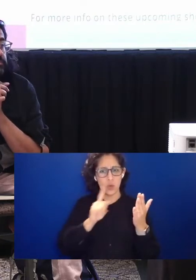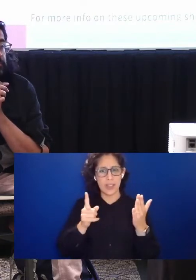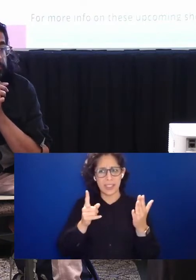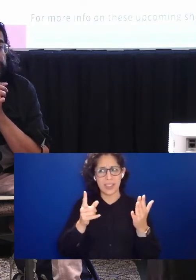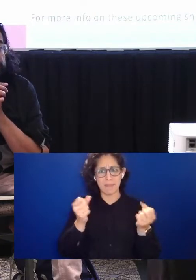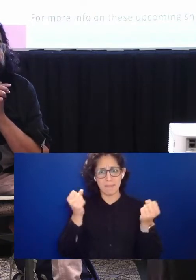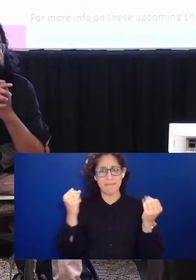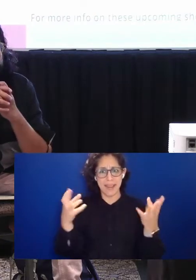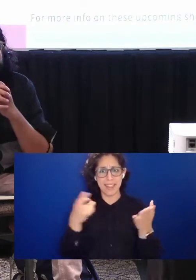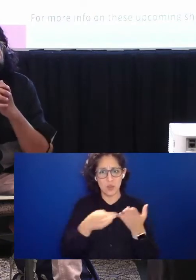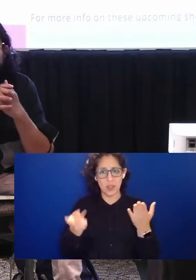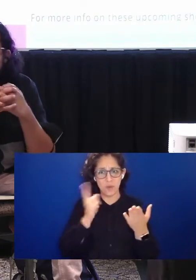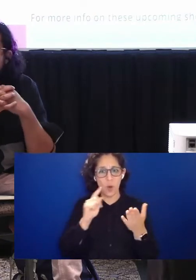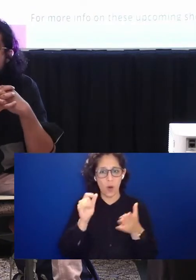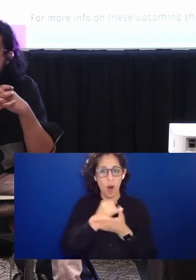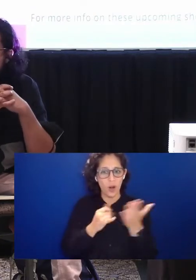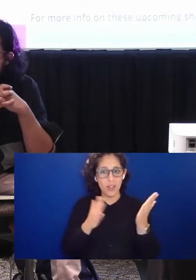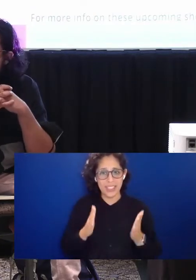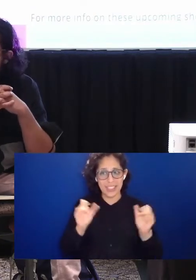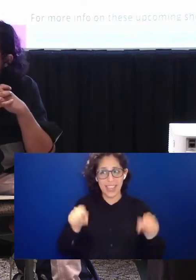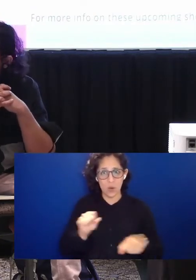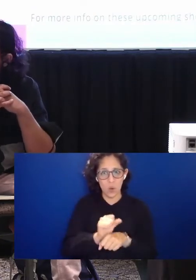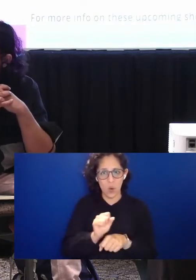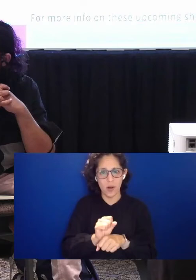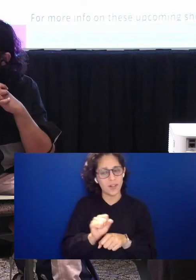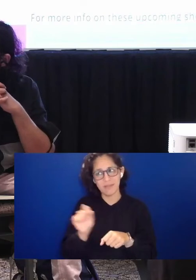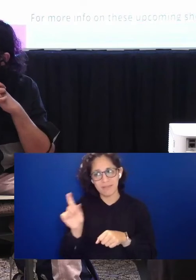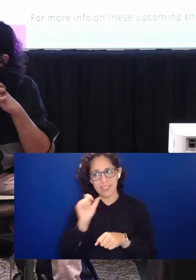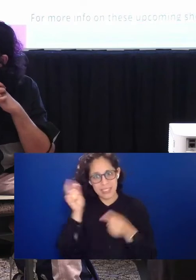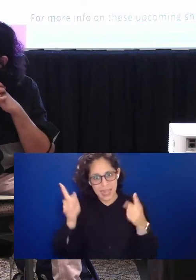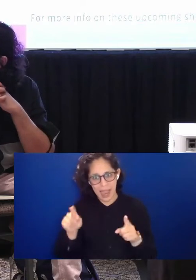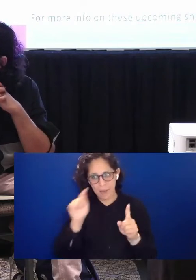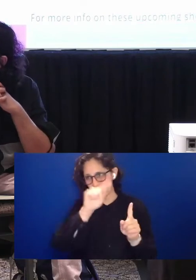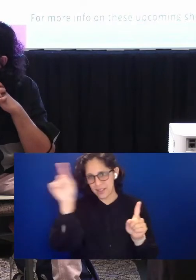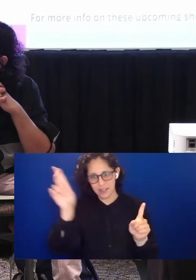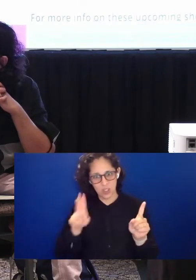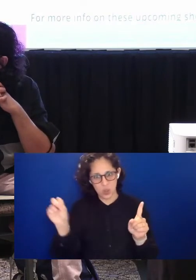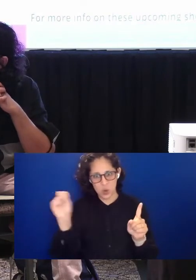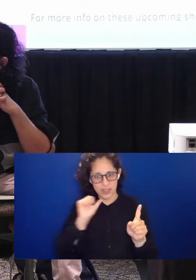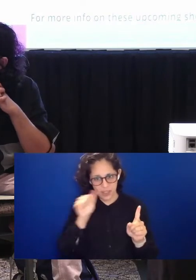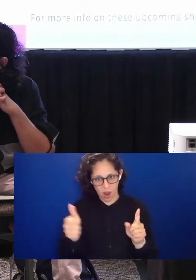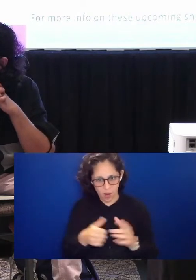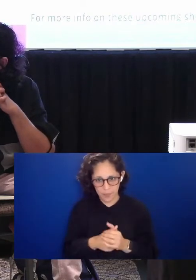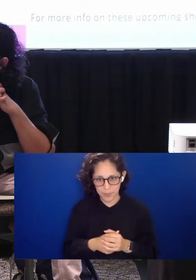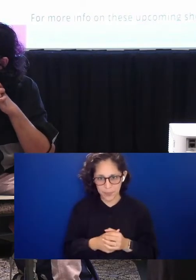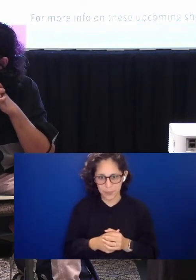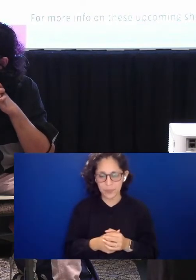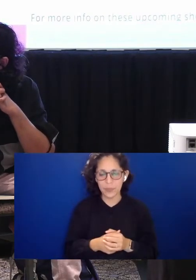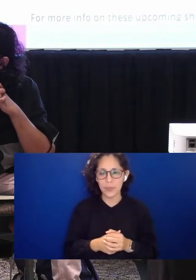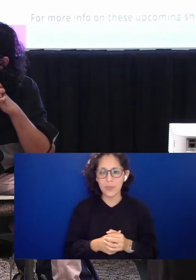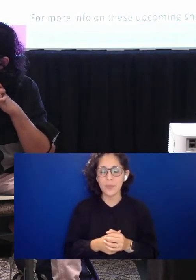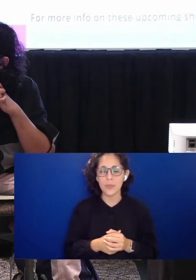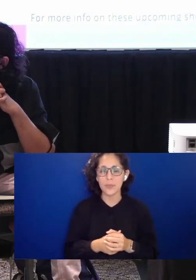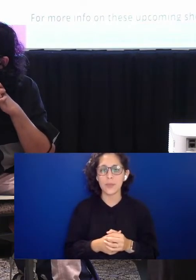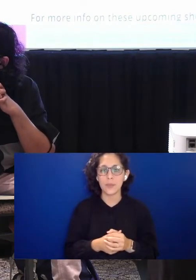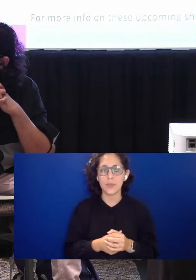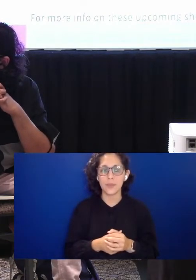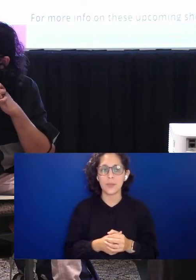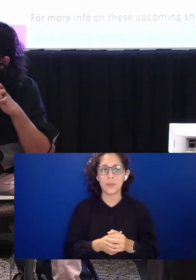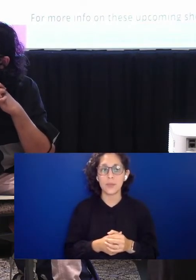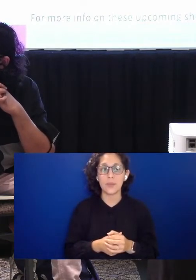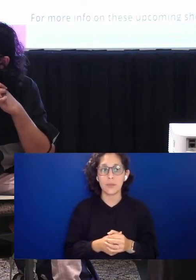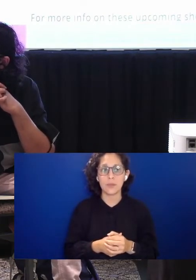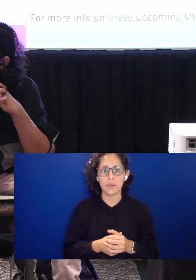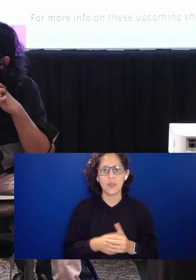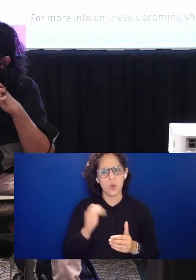for artists making work, which is not true everywhere. And so getting to experience